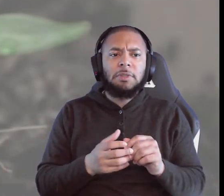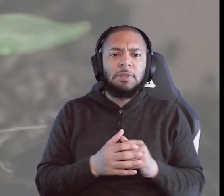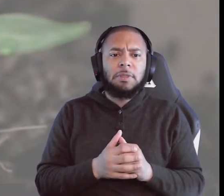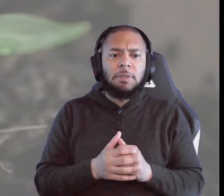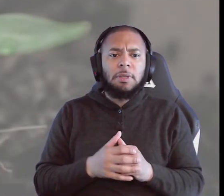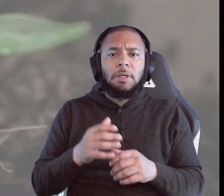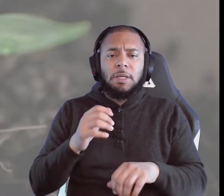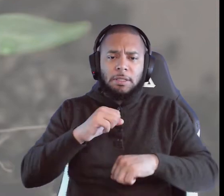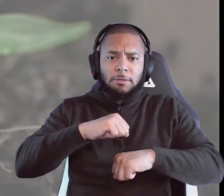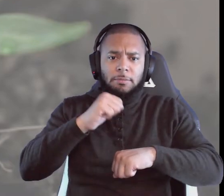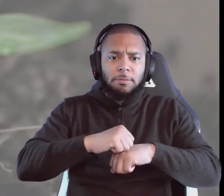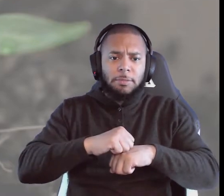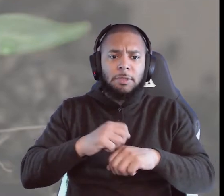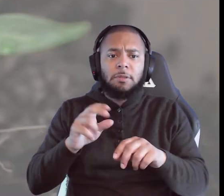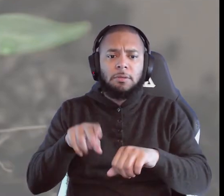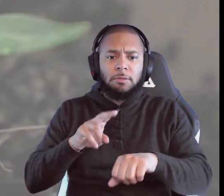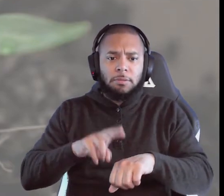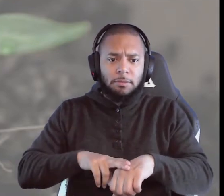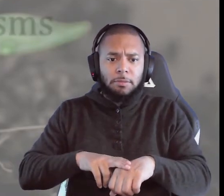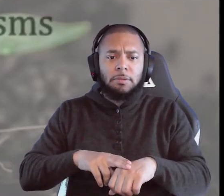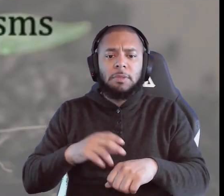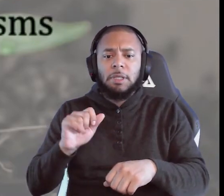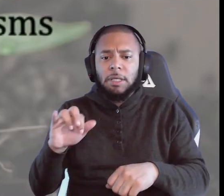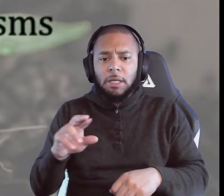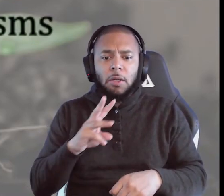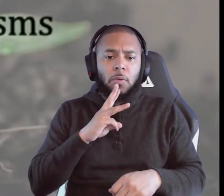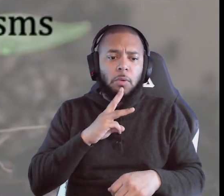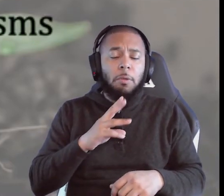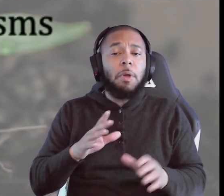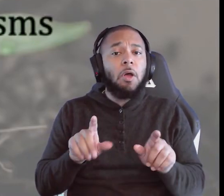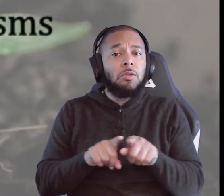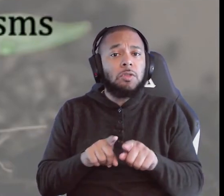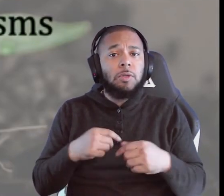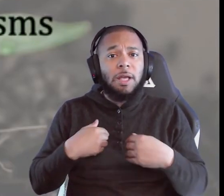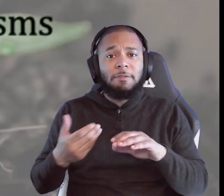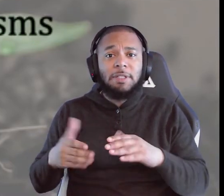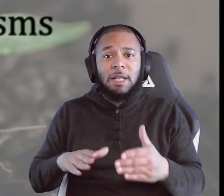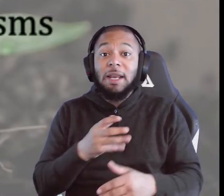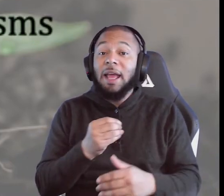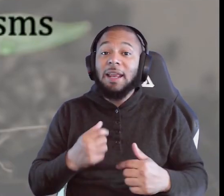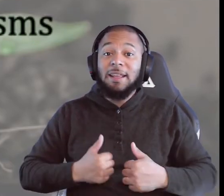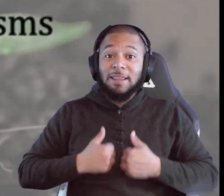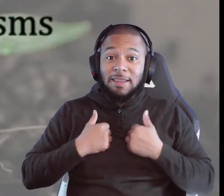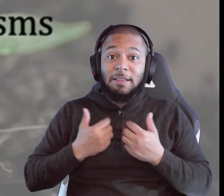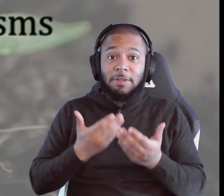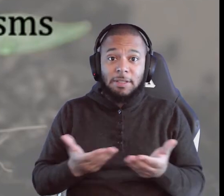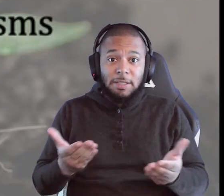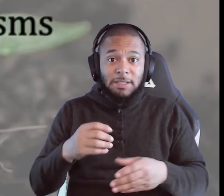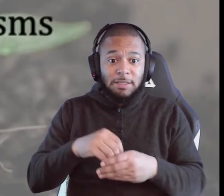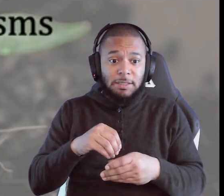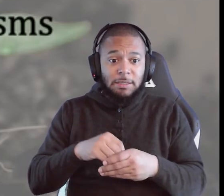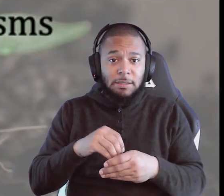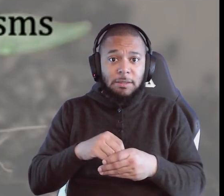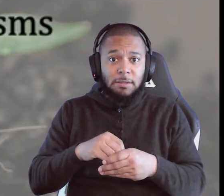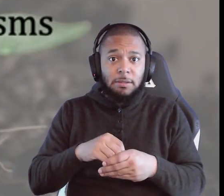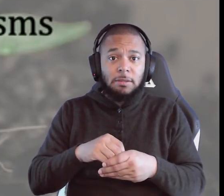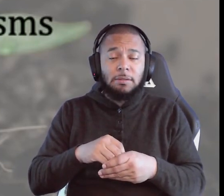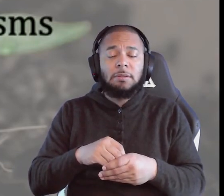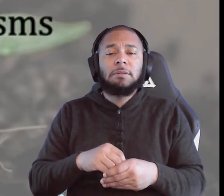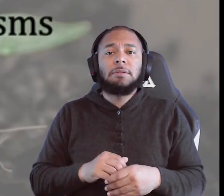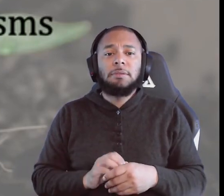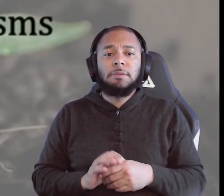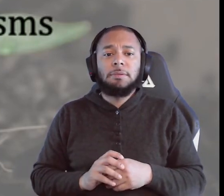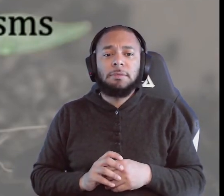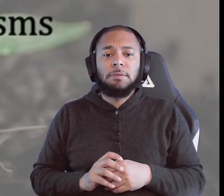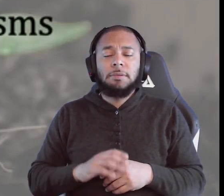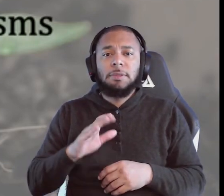that mineral matter, organic matter, air, and water, but also dead and living organisms make up some of the nutrition found within the soil.